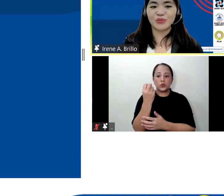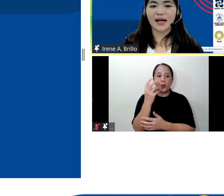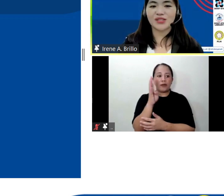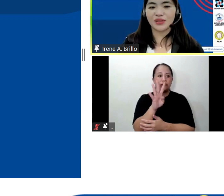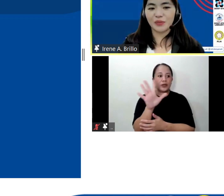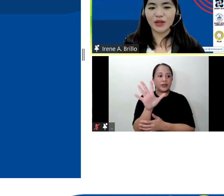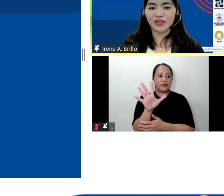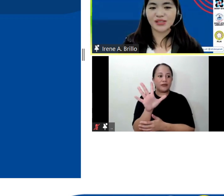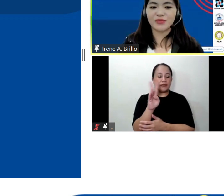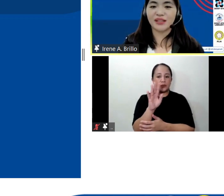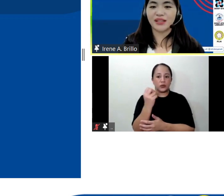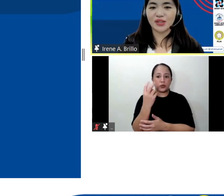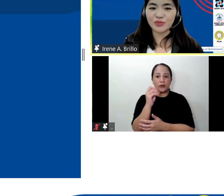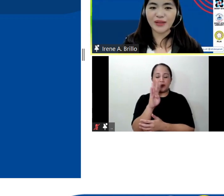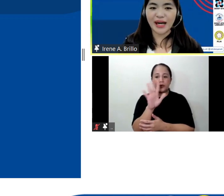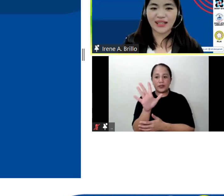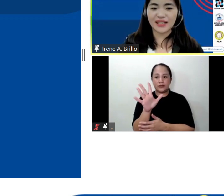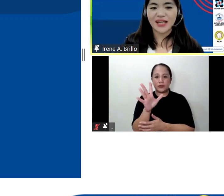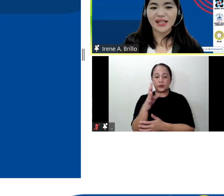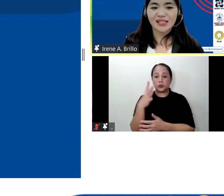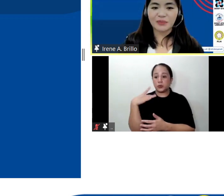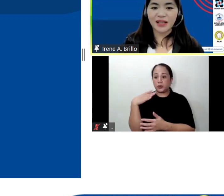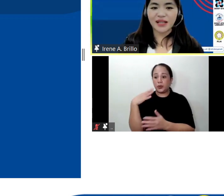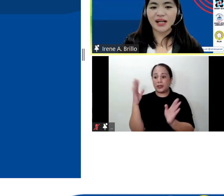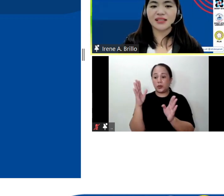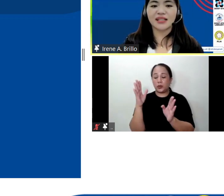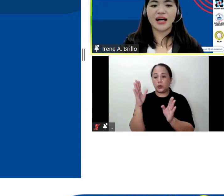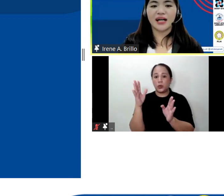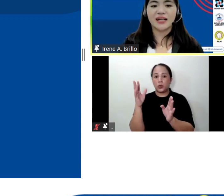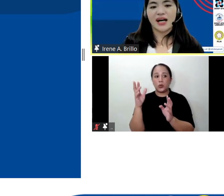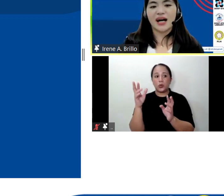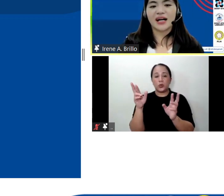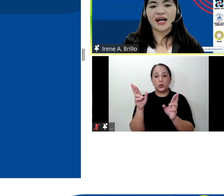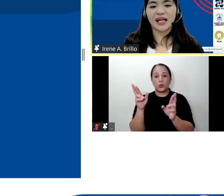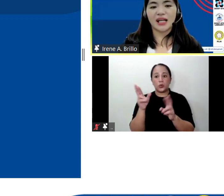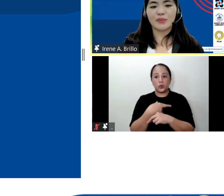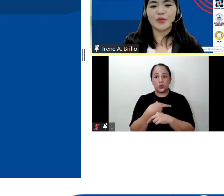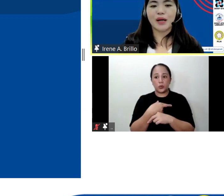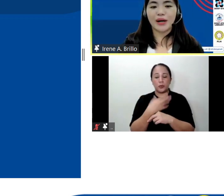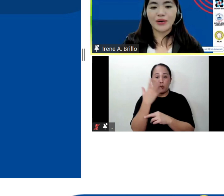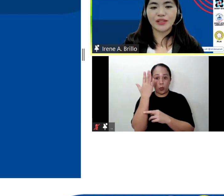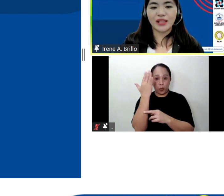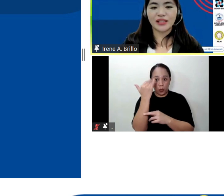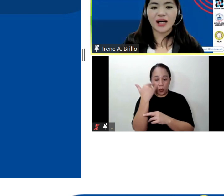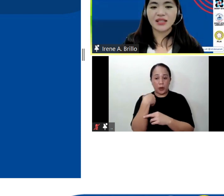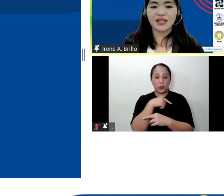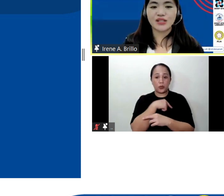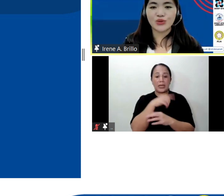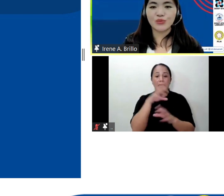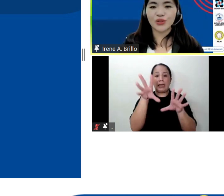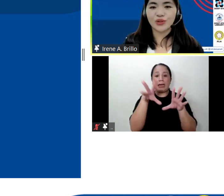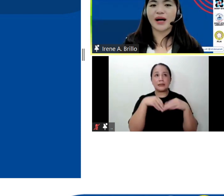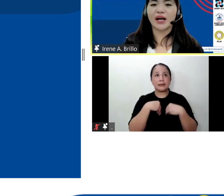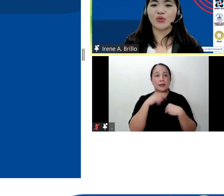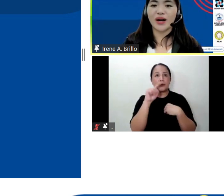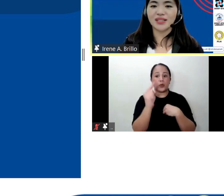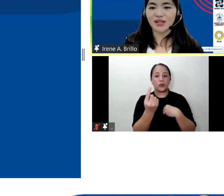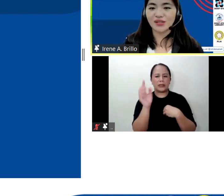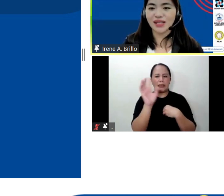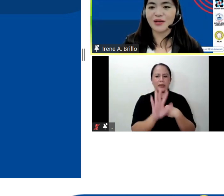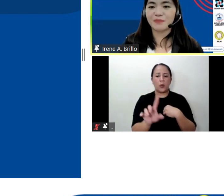12:45. So pasok na po kayo sa waiting room natin sapagkat ang kaya lang pong ma-accommodate ng ating Zoom room